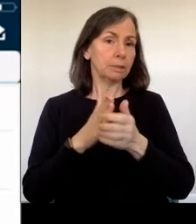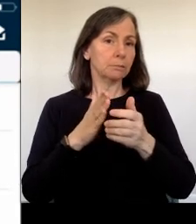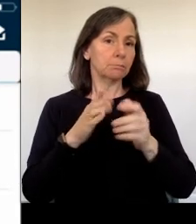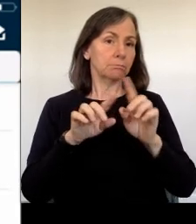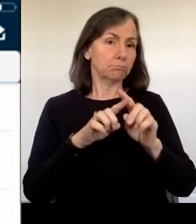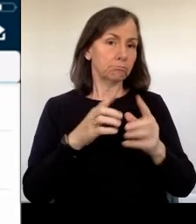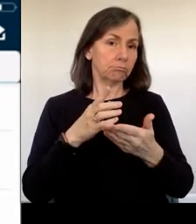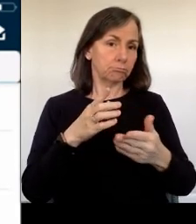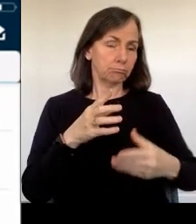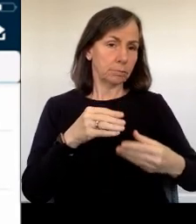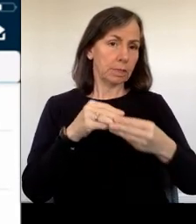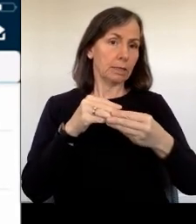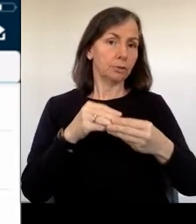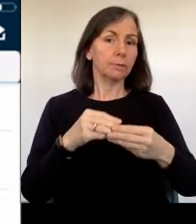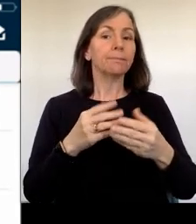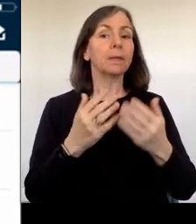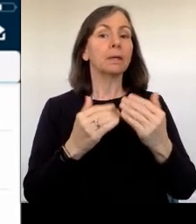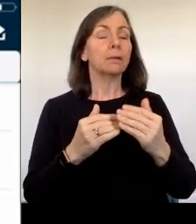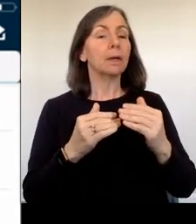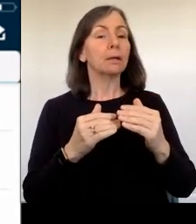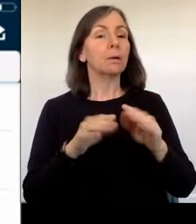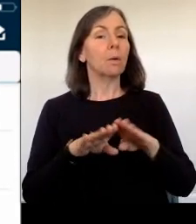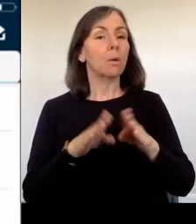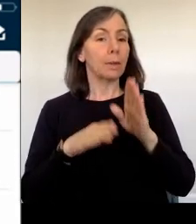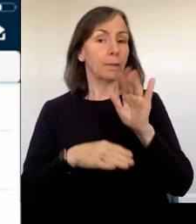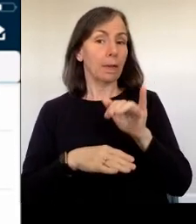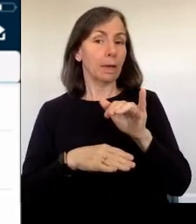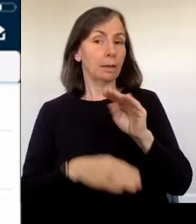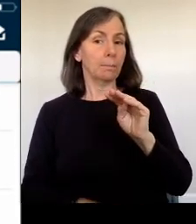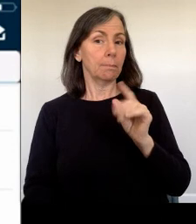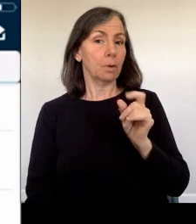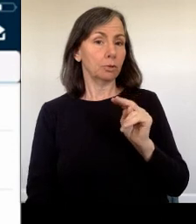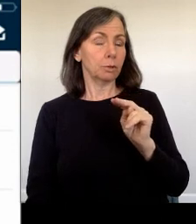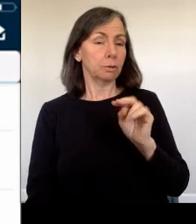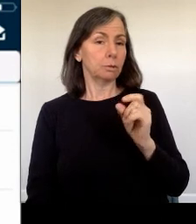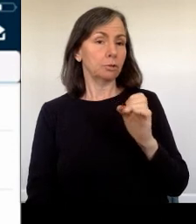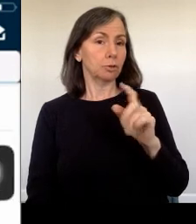and I'm going to open Motion Shot Picture in Notability.